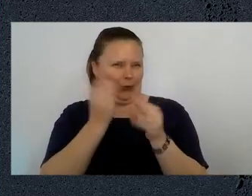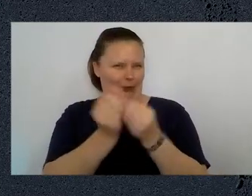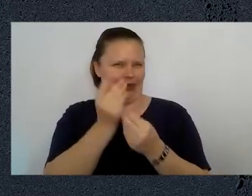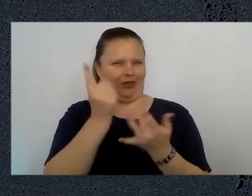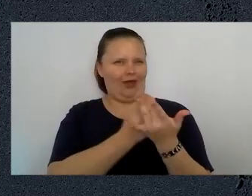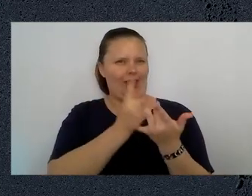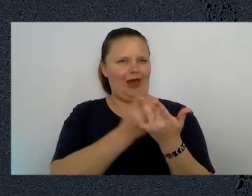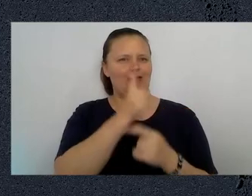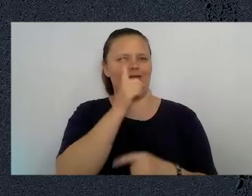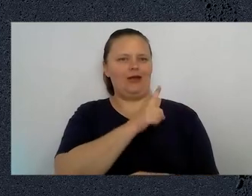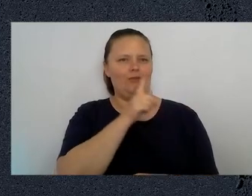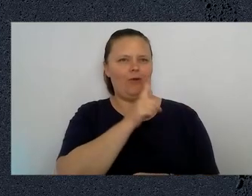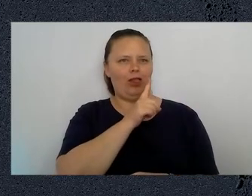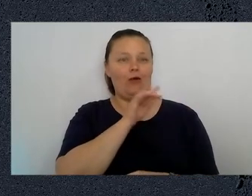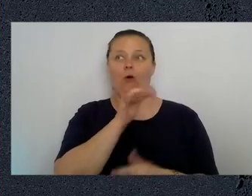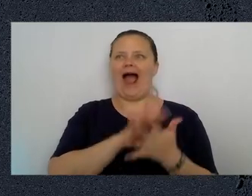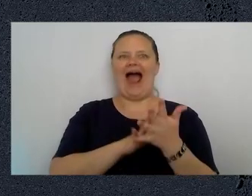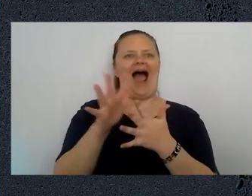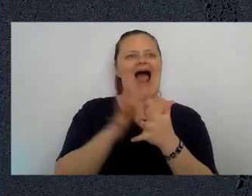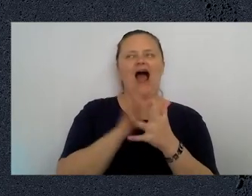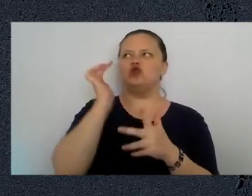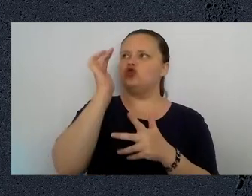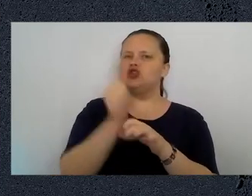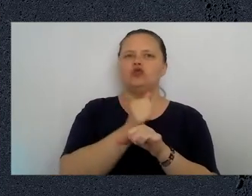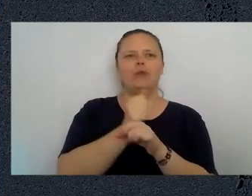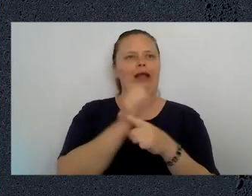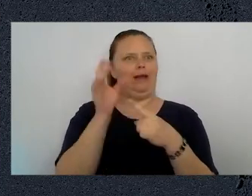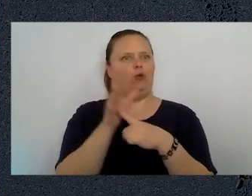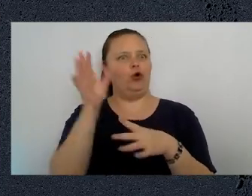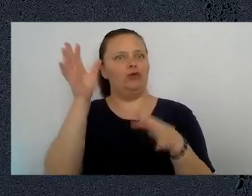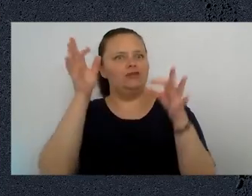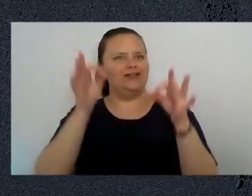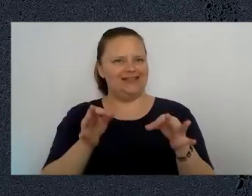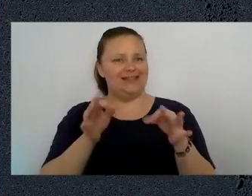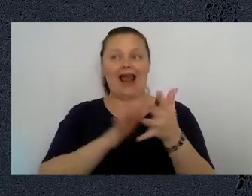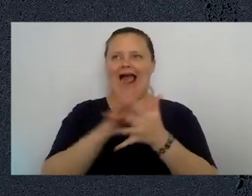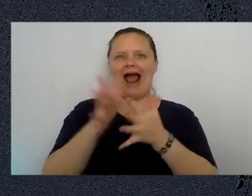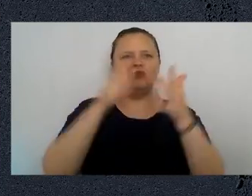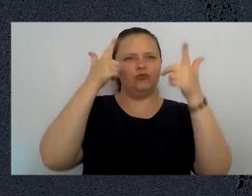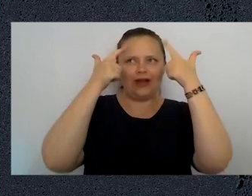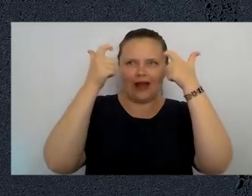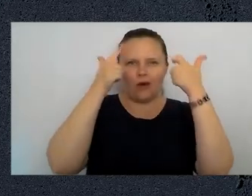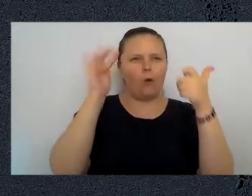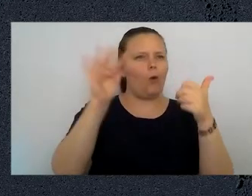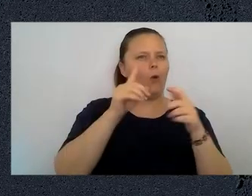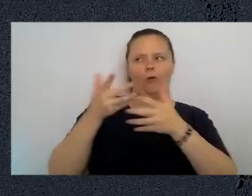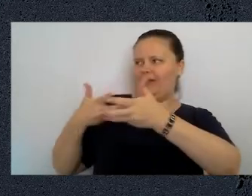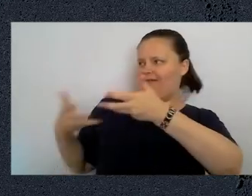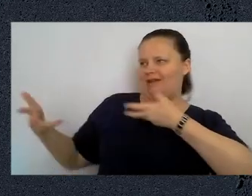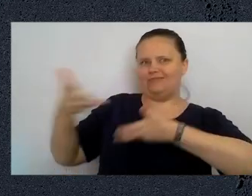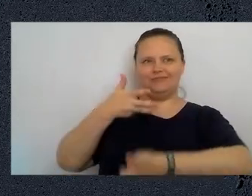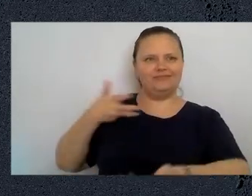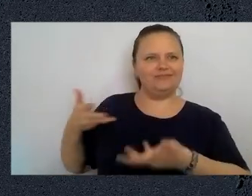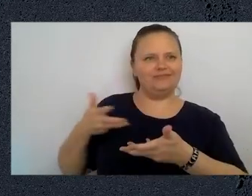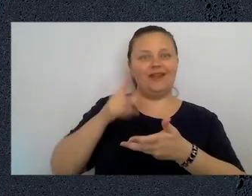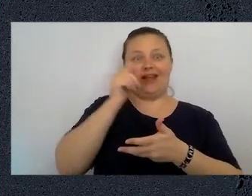make really important decisions. You know how to be creative. All of those things that we've been talking about, you get that from a science degree. And